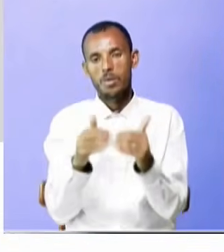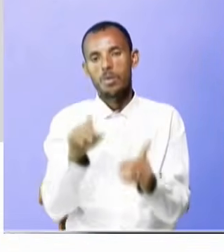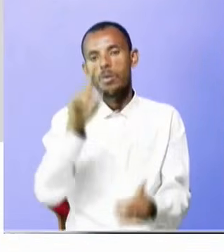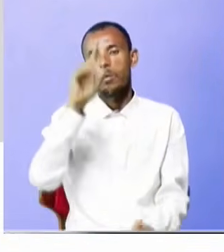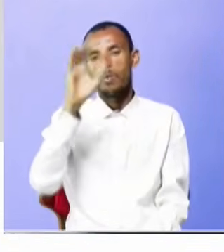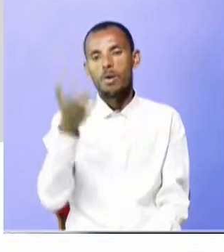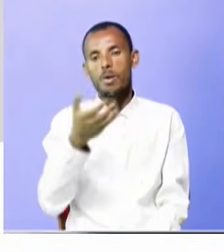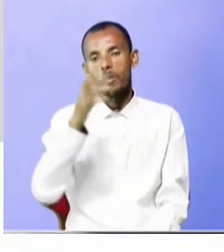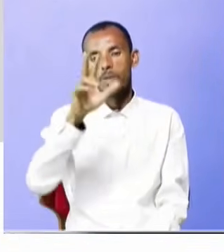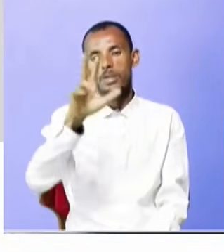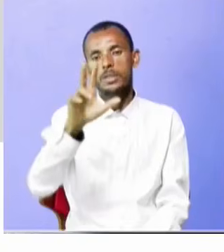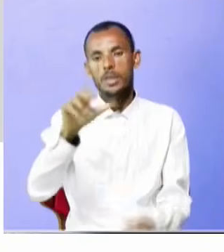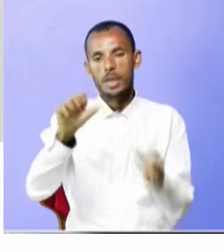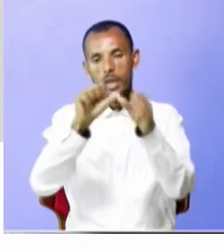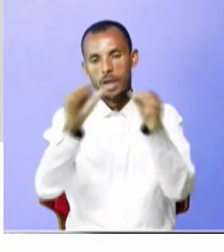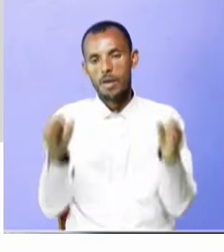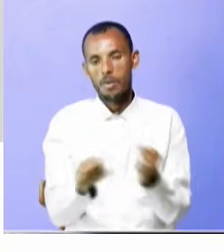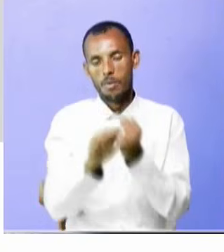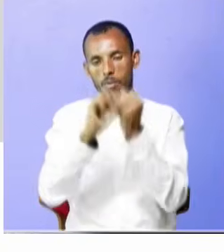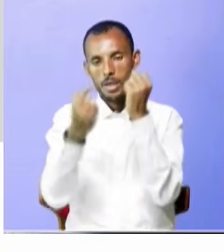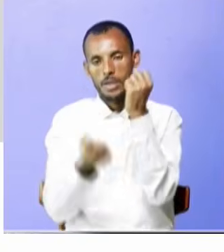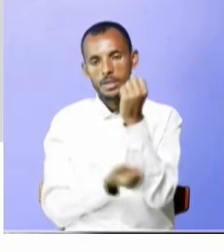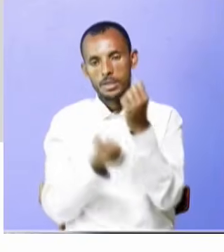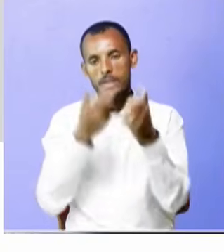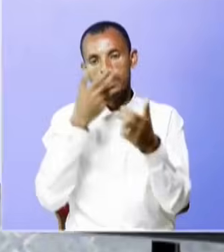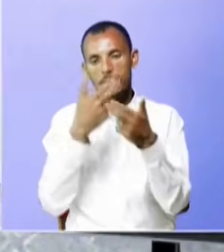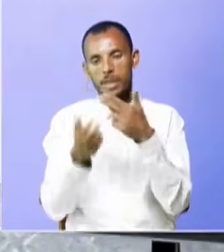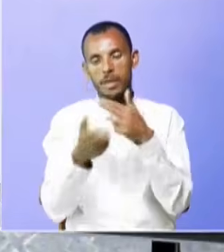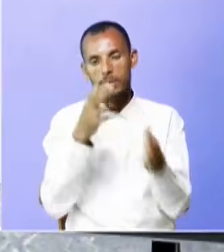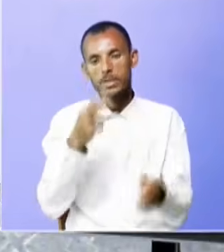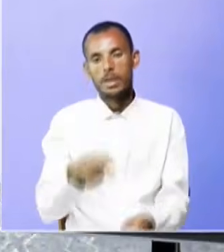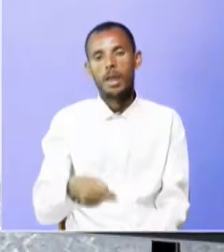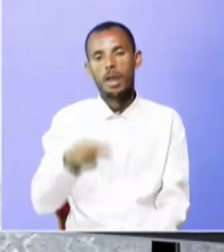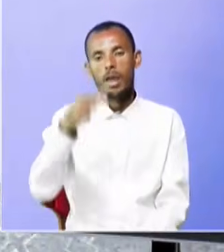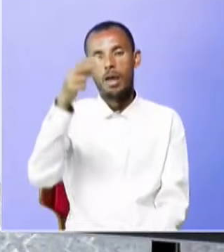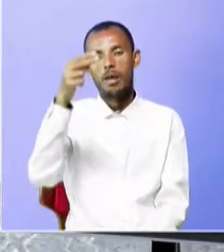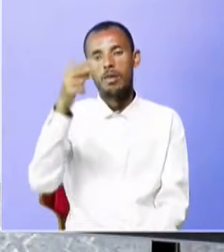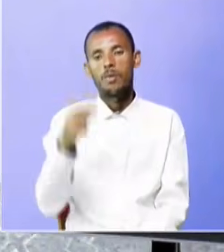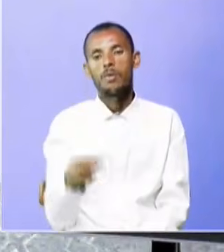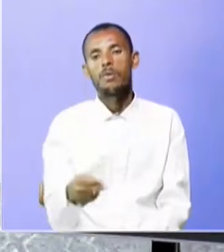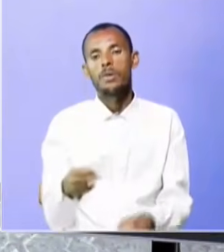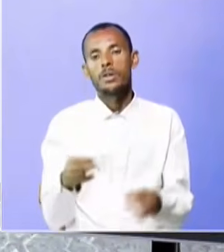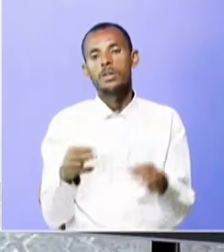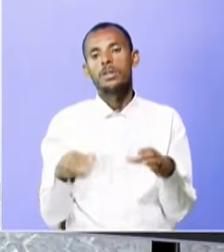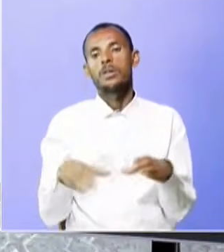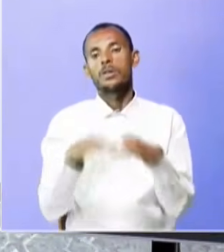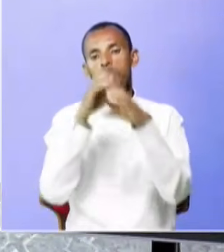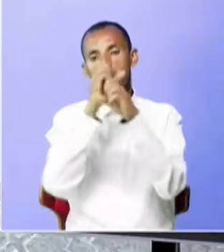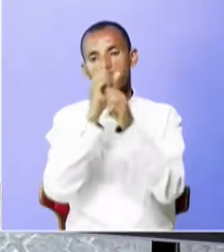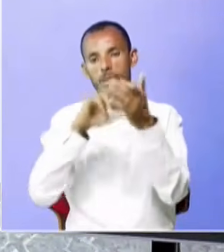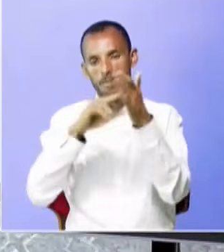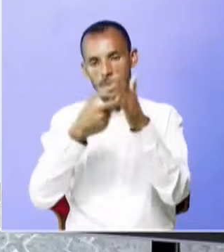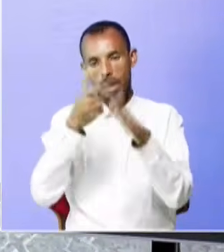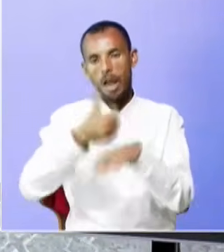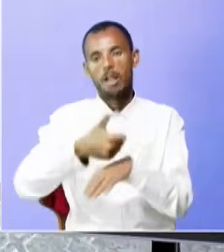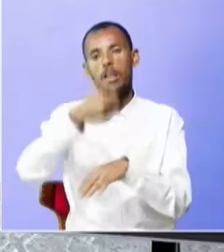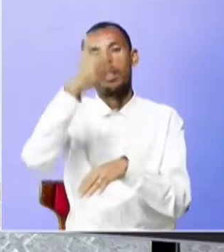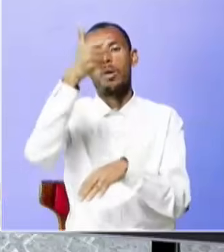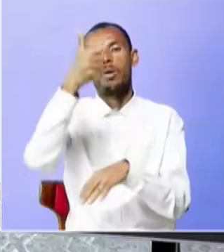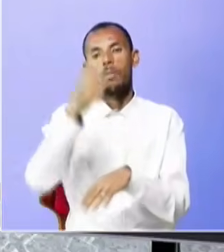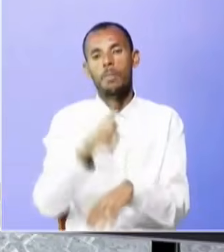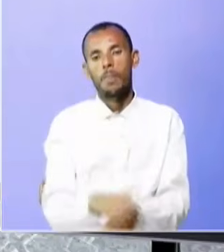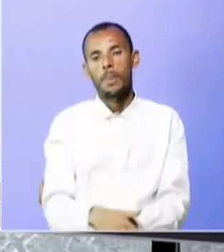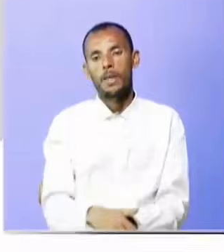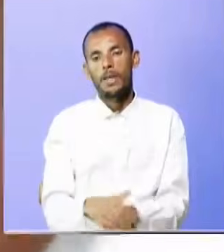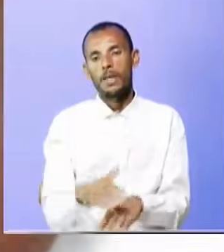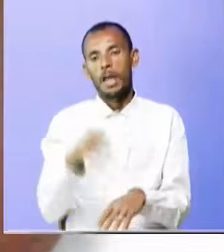1/3 of area of the base times the height of the cone, which is the altitude. Okay,